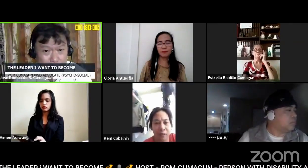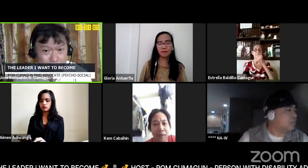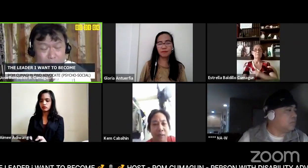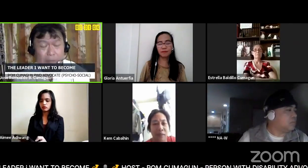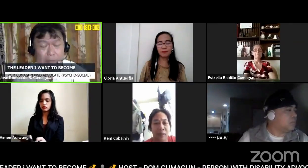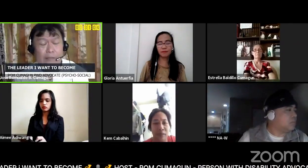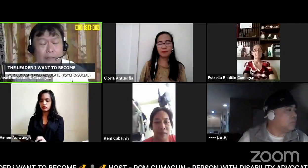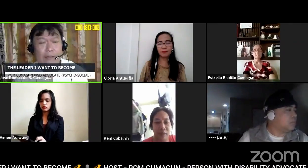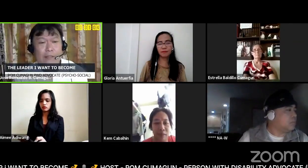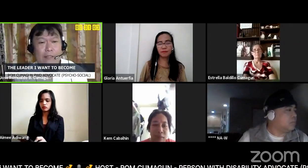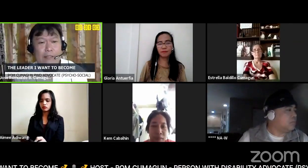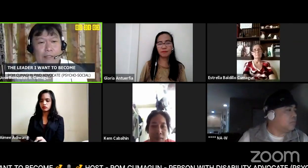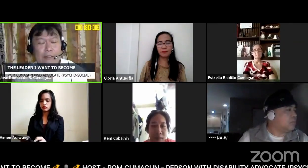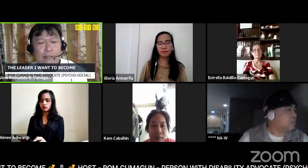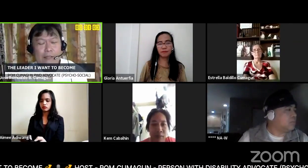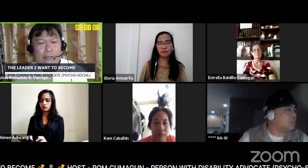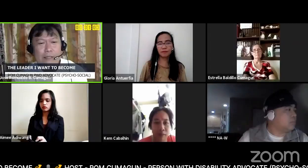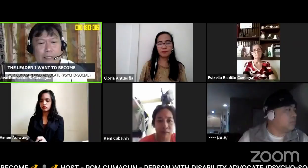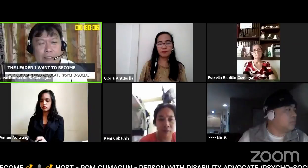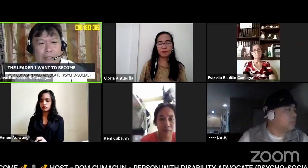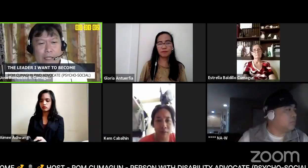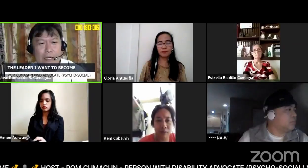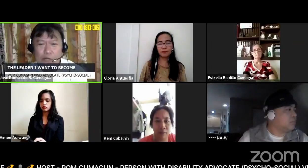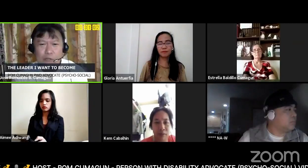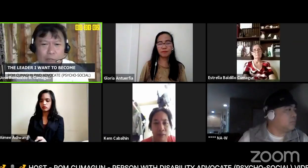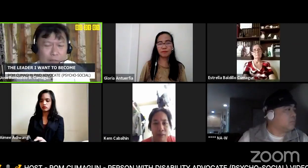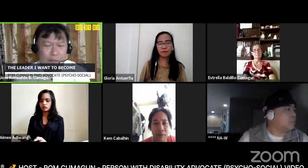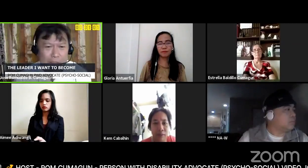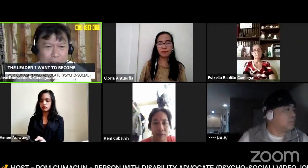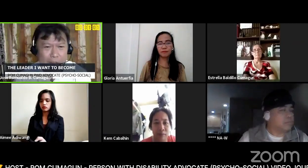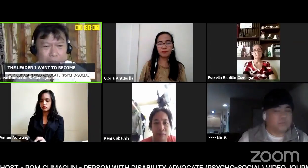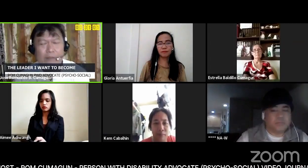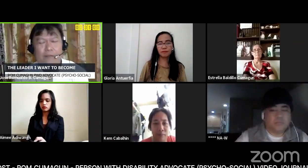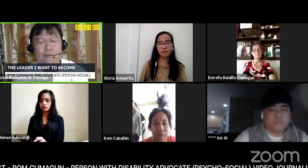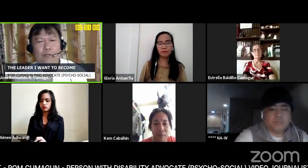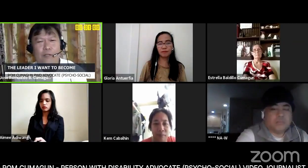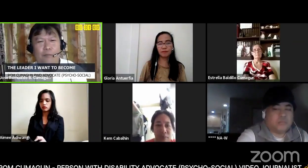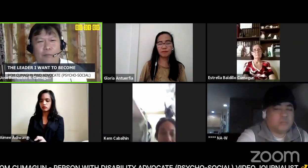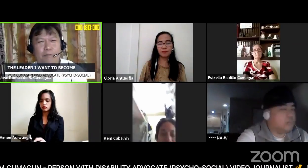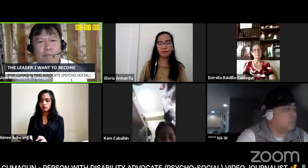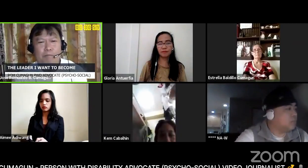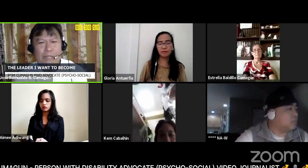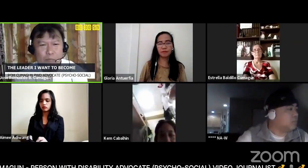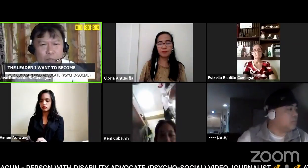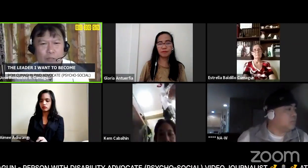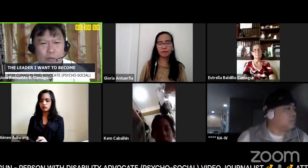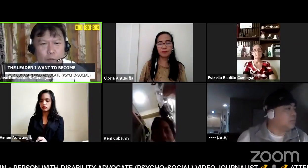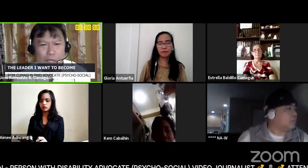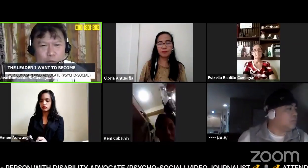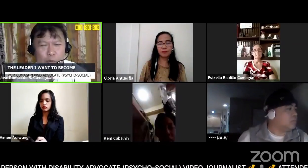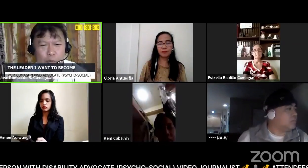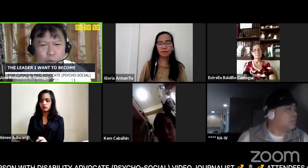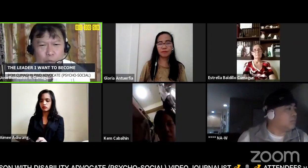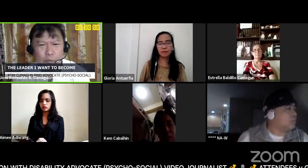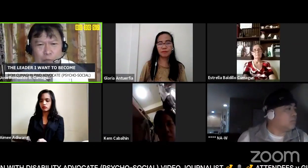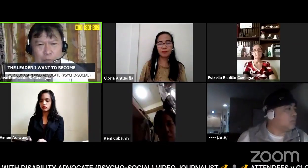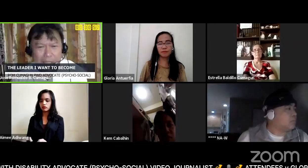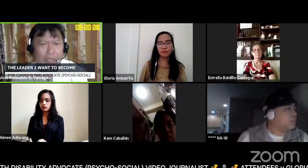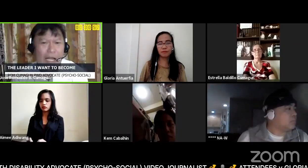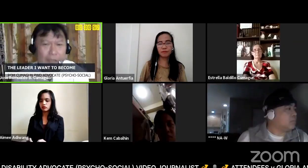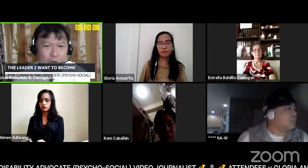for students. Okay. I want to become a leader for people who want